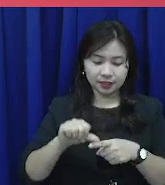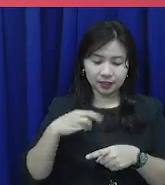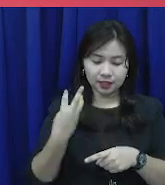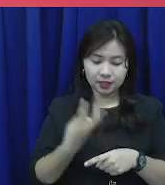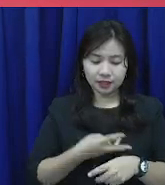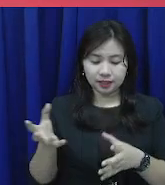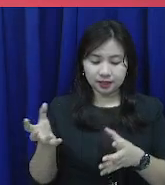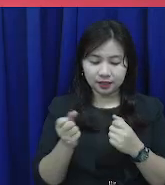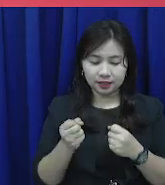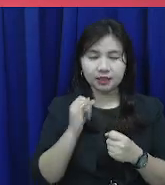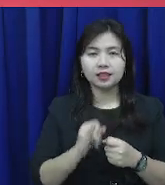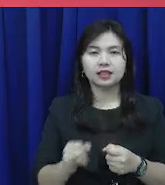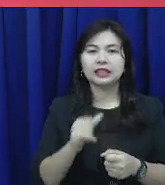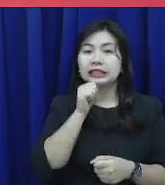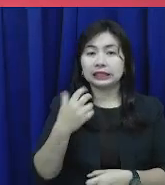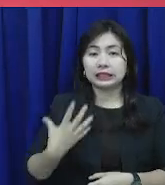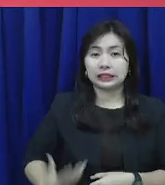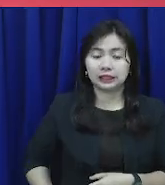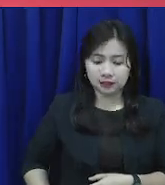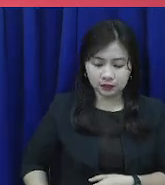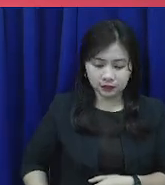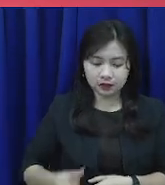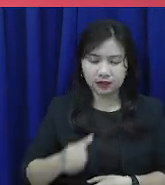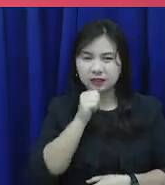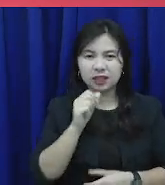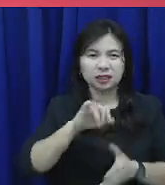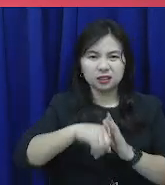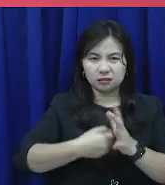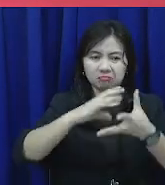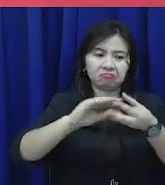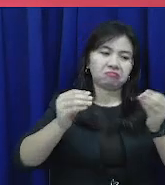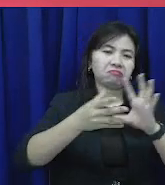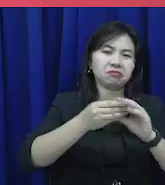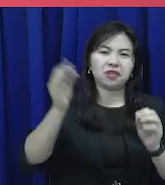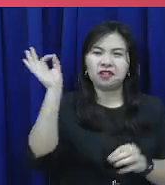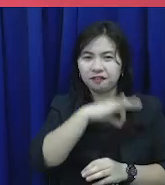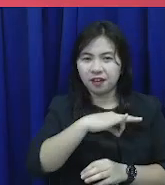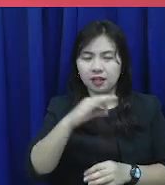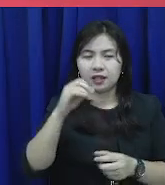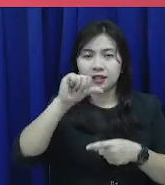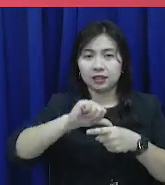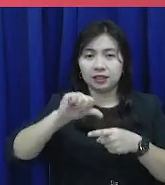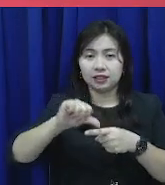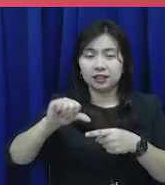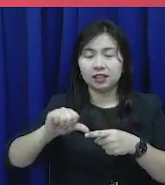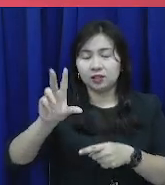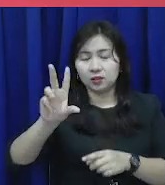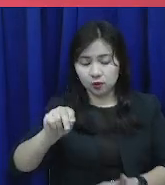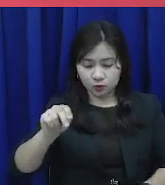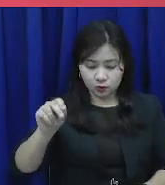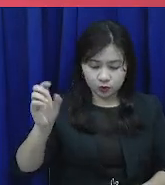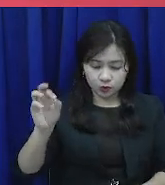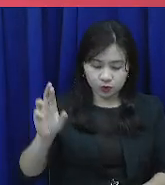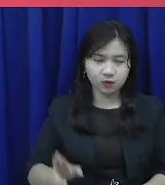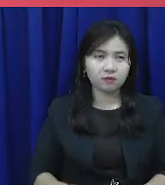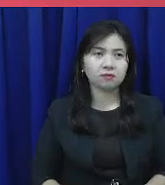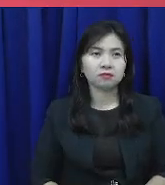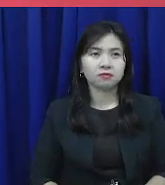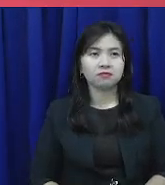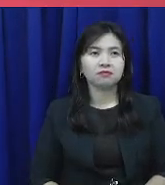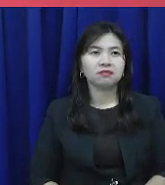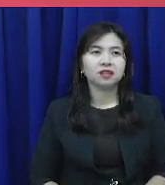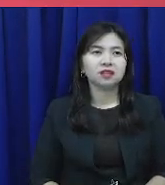incorruptible seed It's not a made up seed it's not even a seed na kung saan ginawa lang or sabihin na natin na